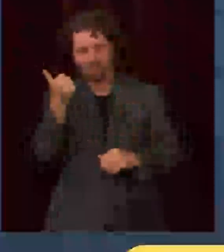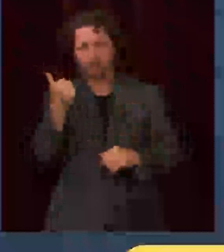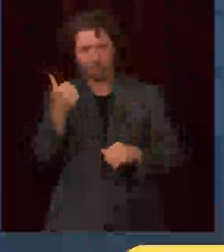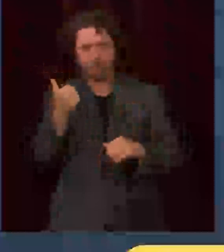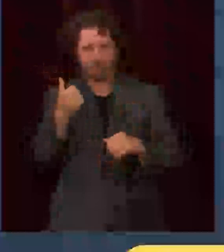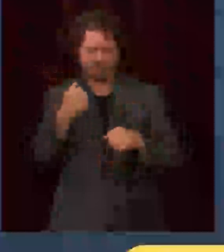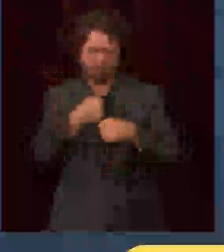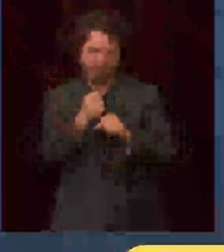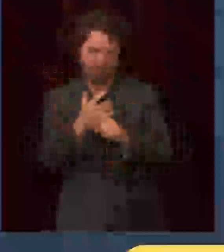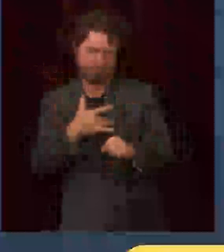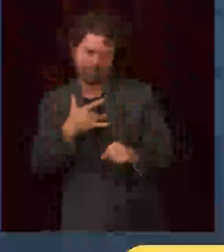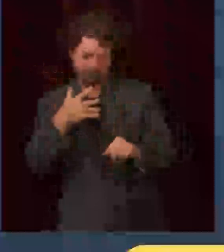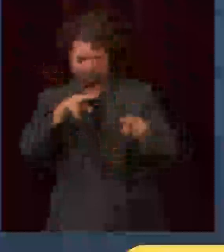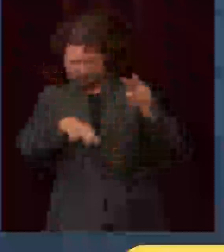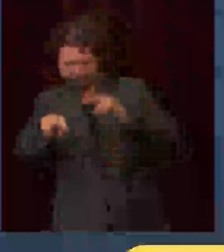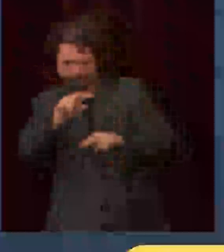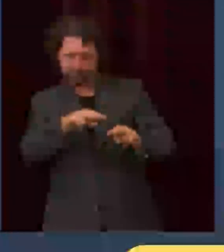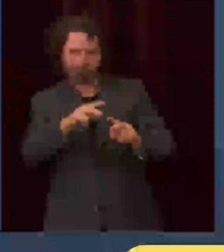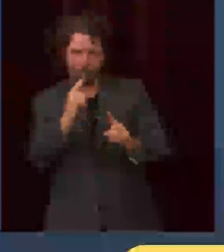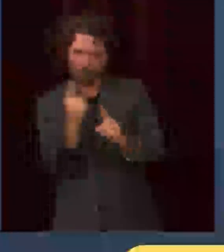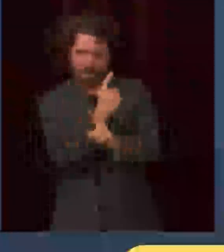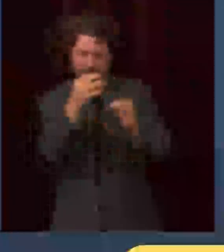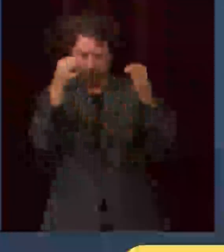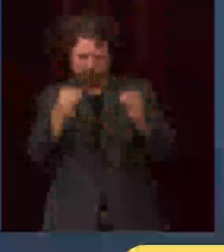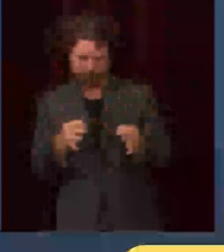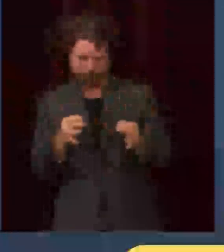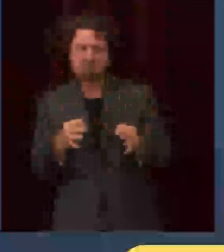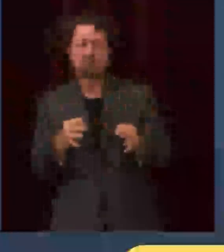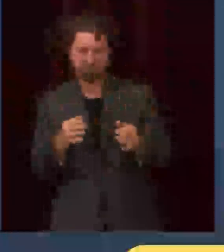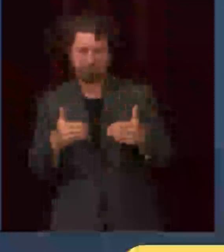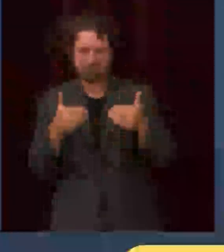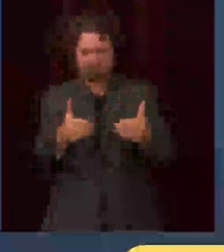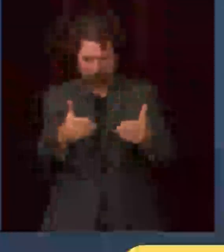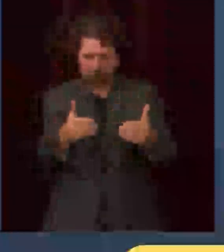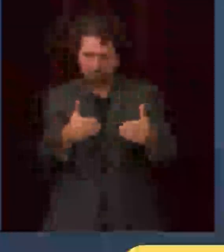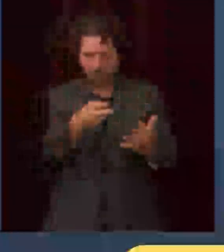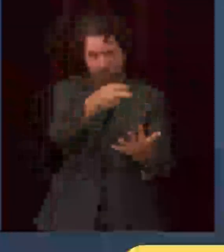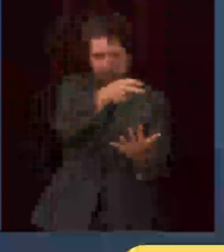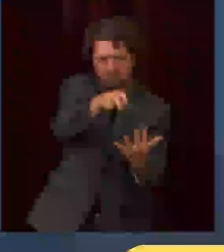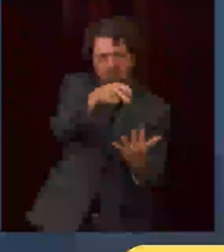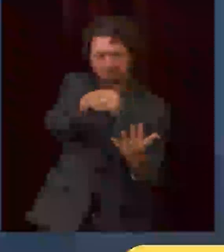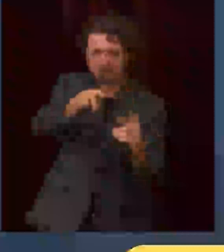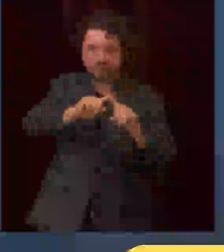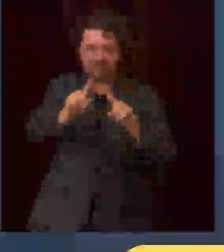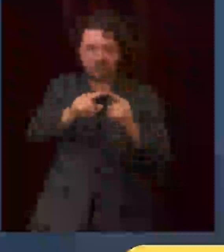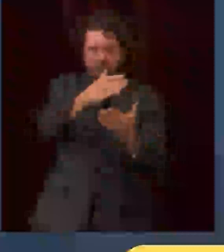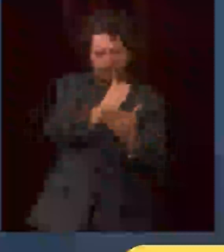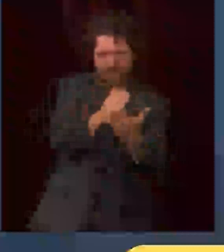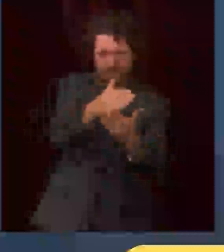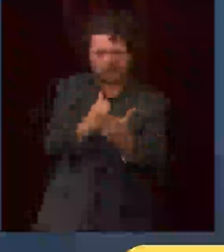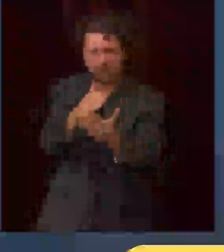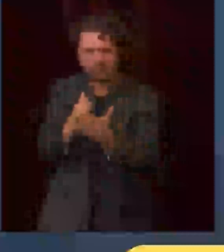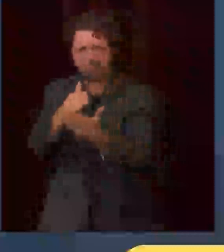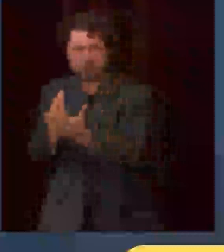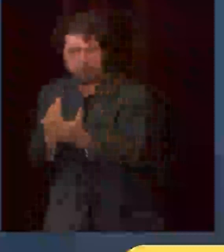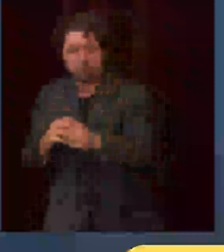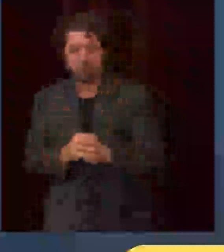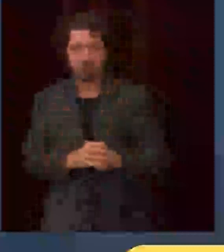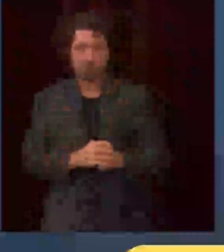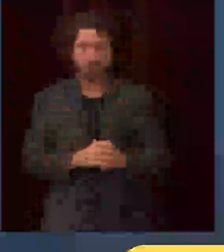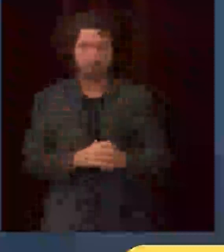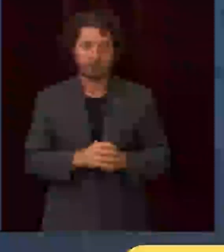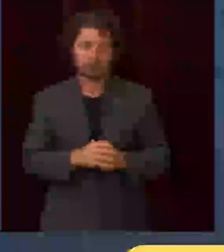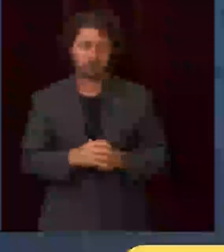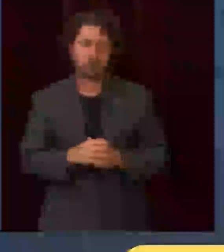quickly as we can, but carefully. As the governor said, the virus really helps dictate where we can go, and that gets